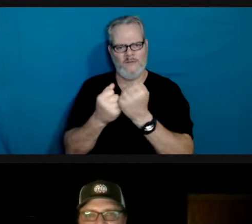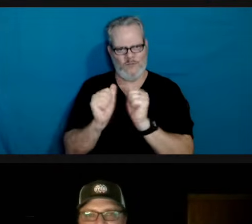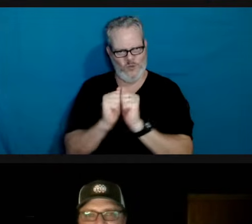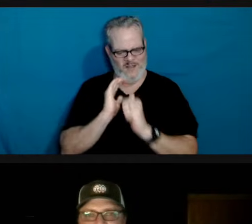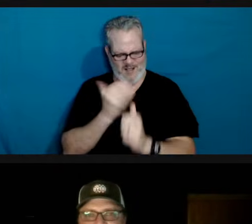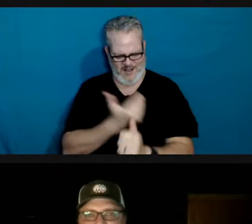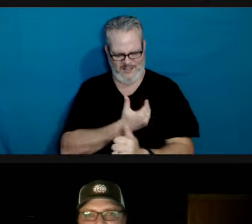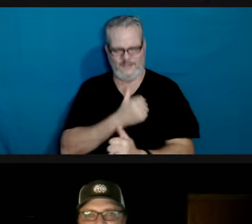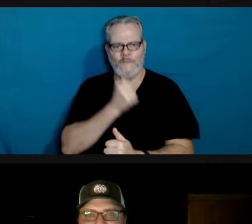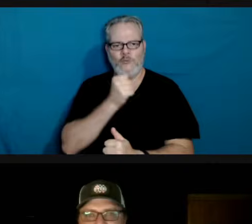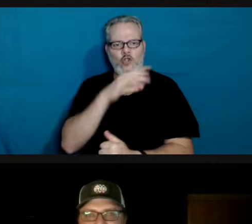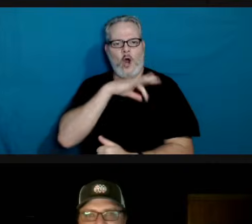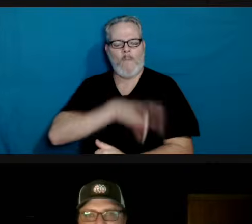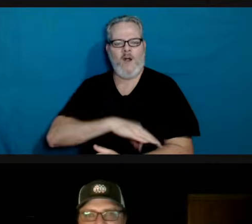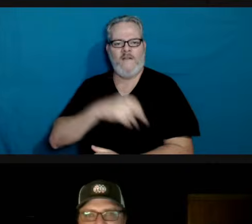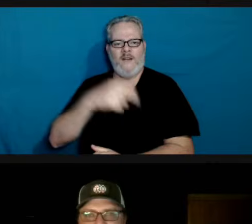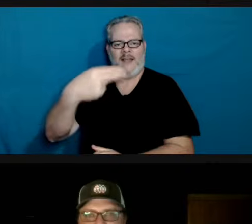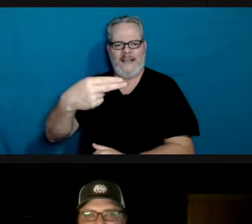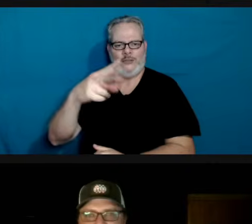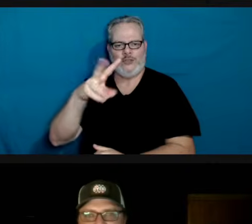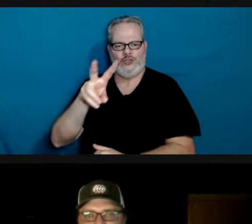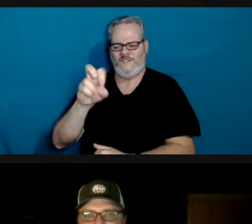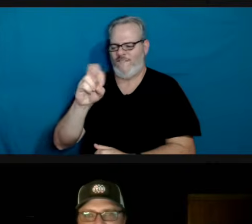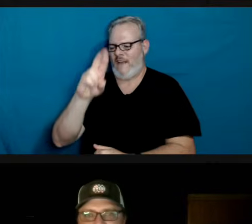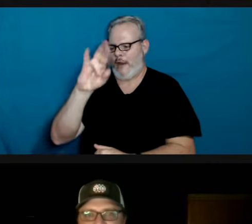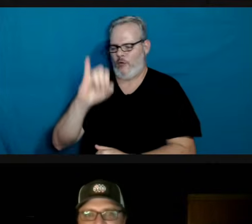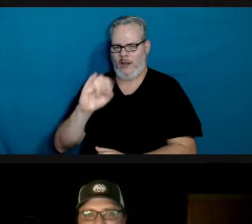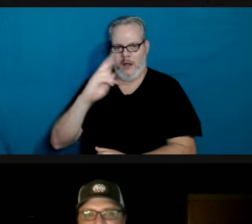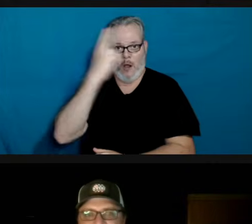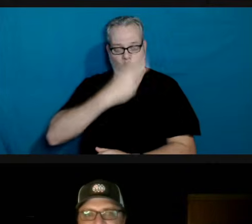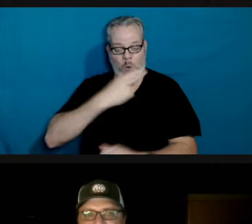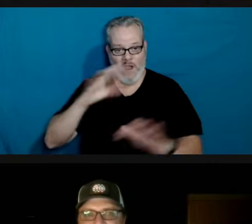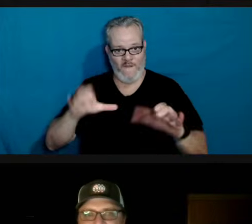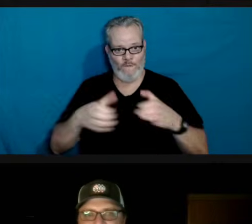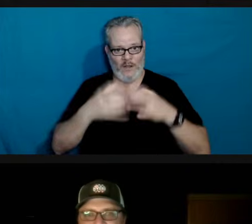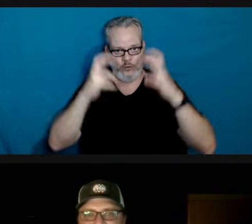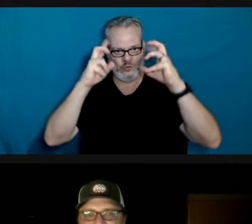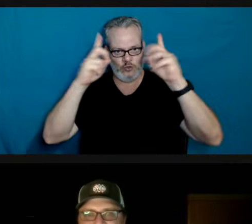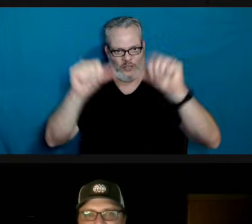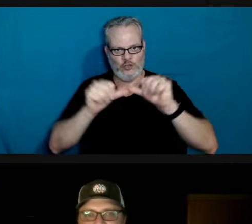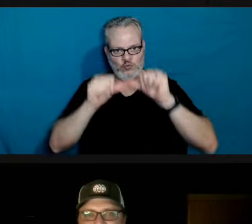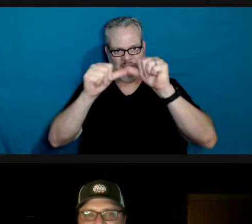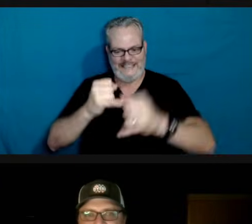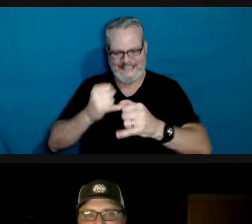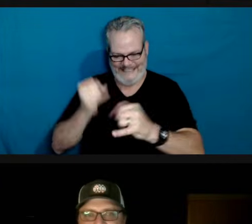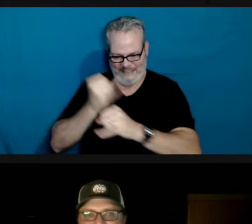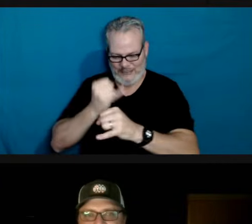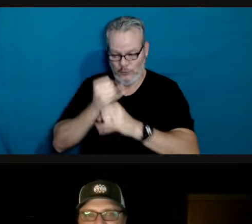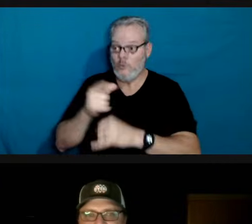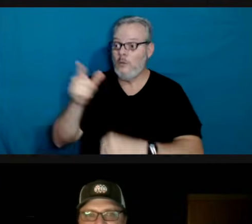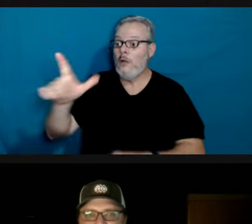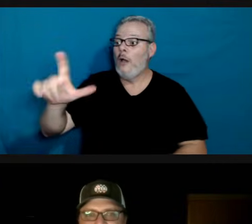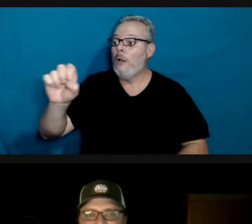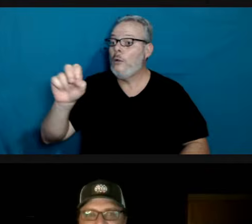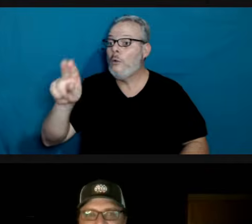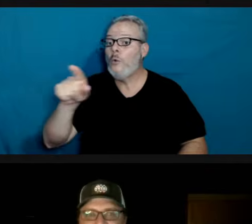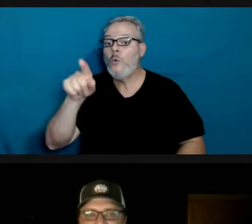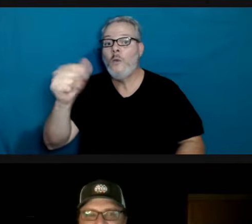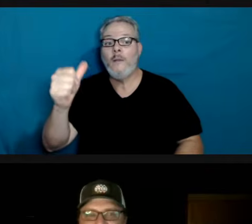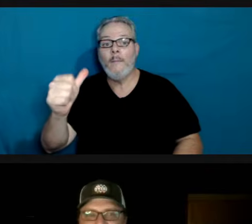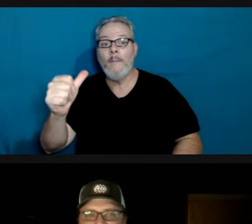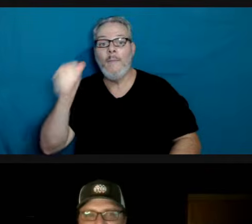the Hawaiian Volcano Education Resilience Institute, we had Lou Tori here in the back end, just jumped off screen, giving some observations